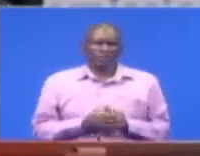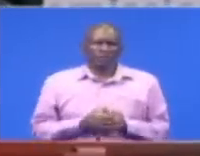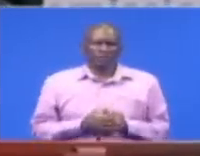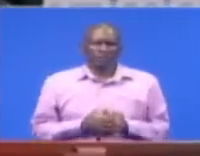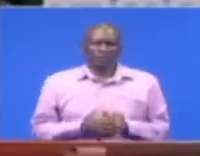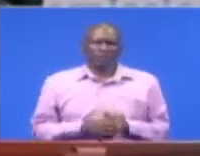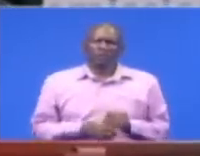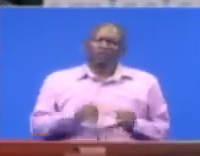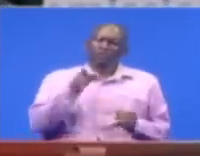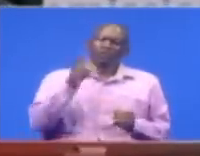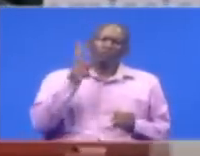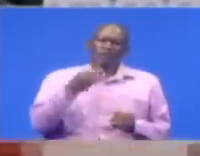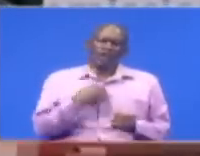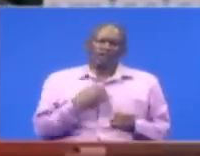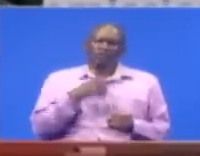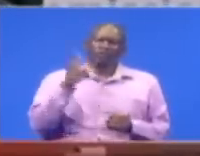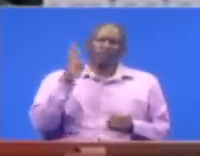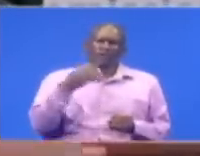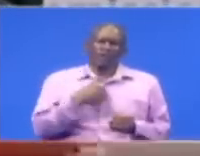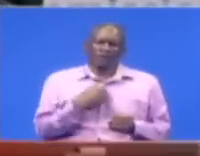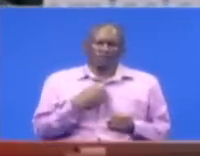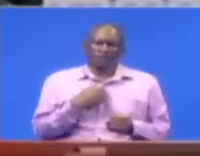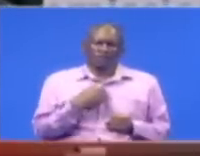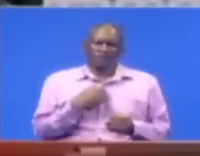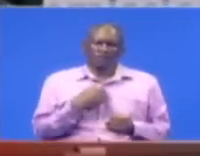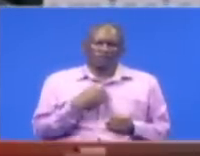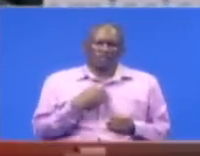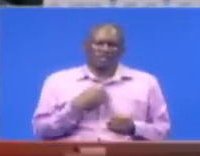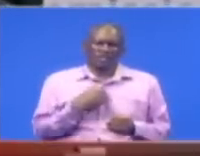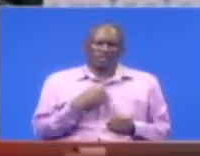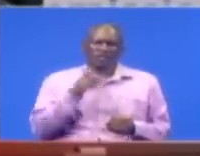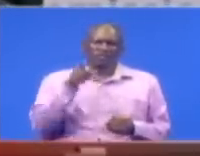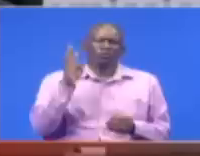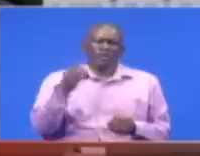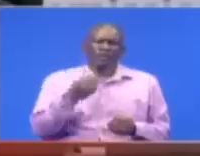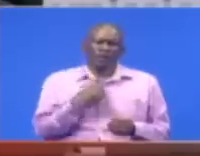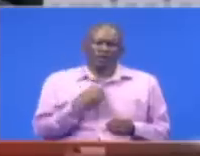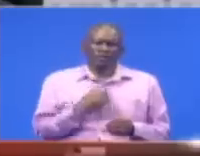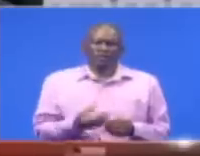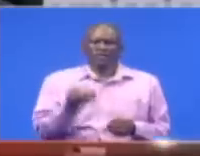you would have, at the very least, three very core